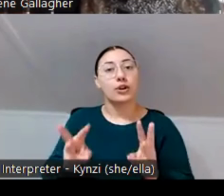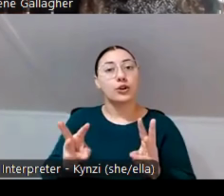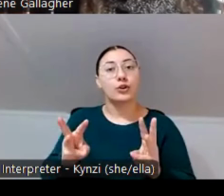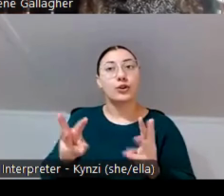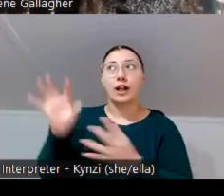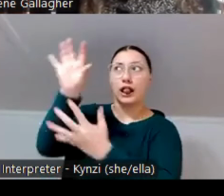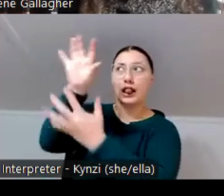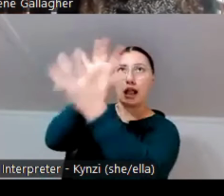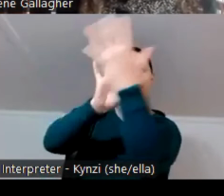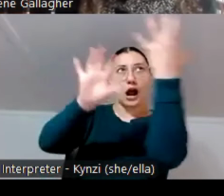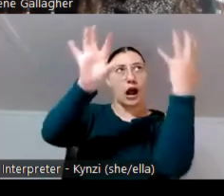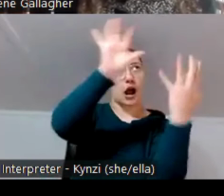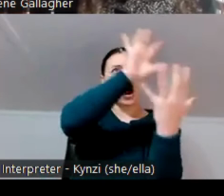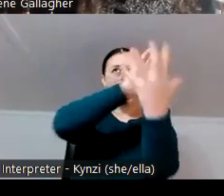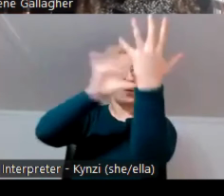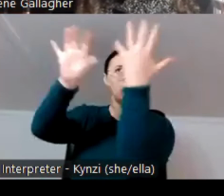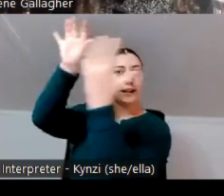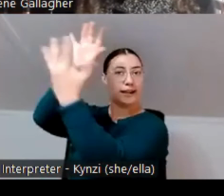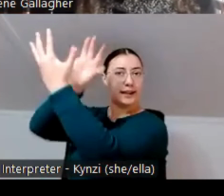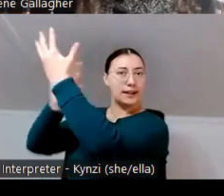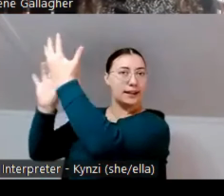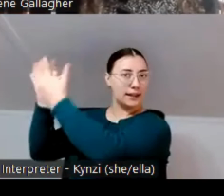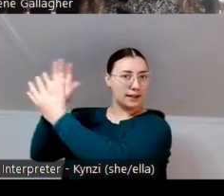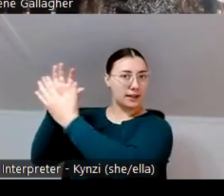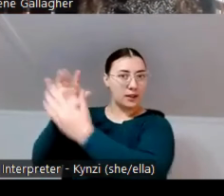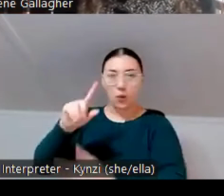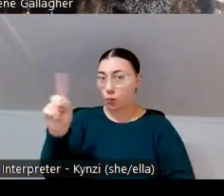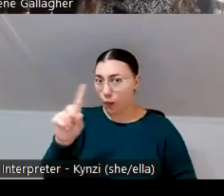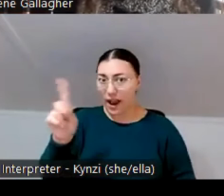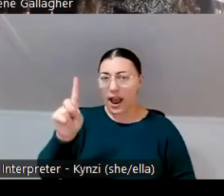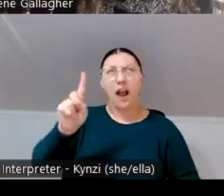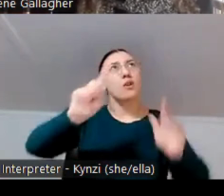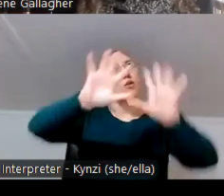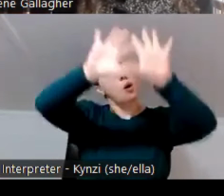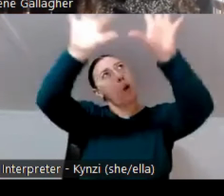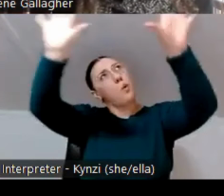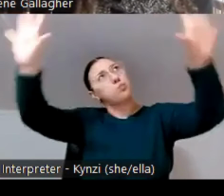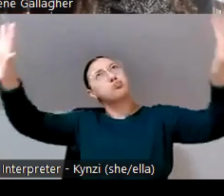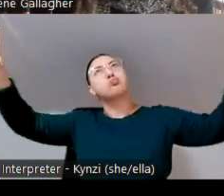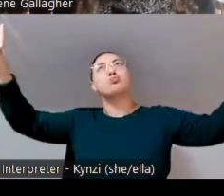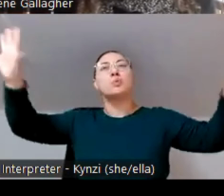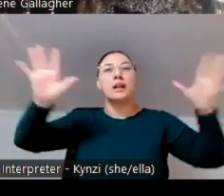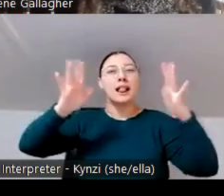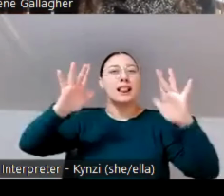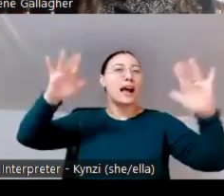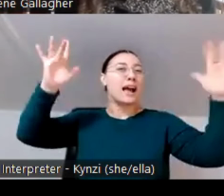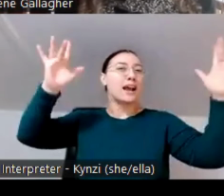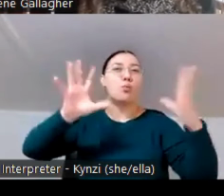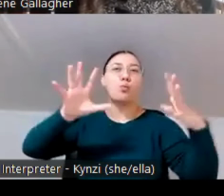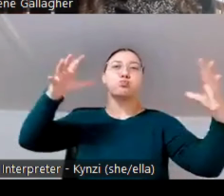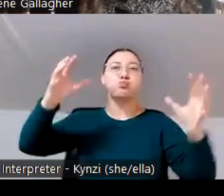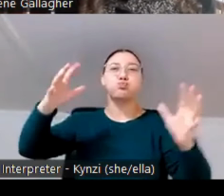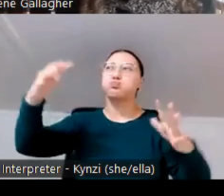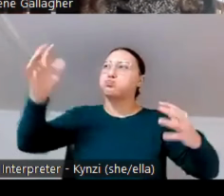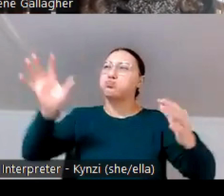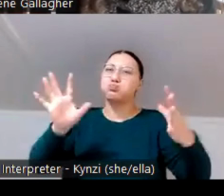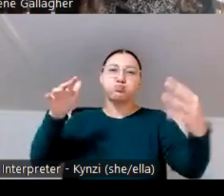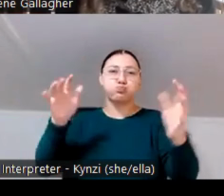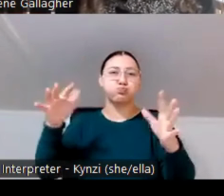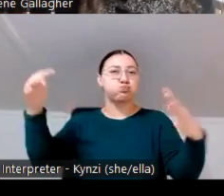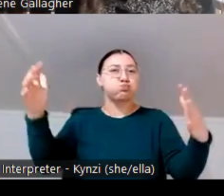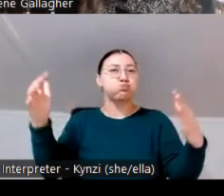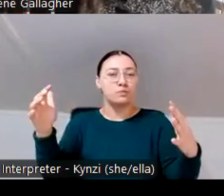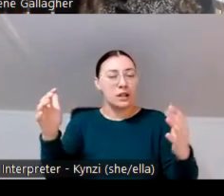Clouds are found up in the sky. They are light and fluffy, usually white, but